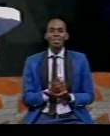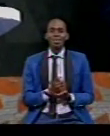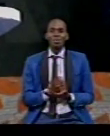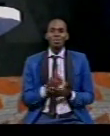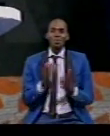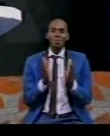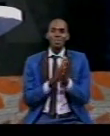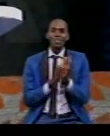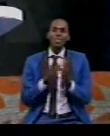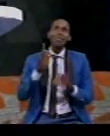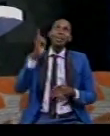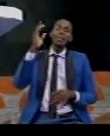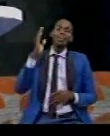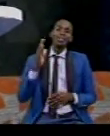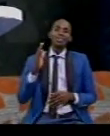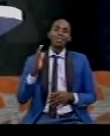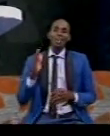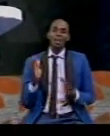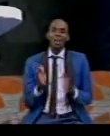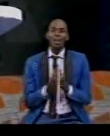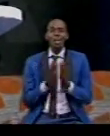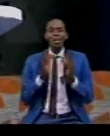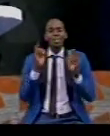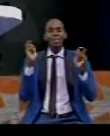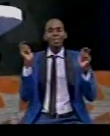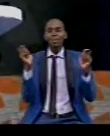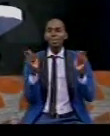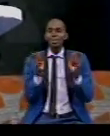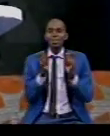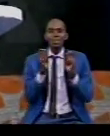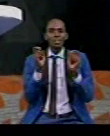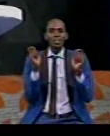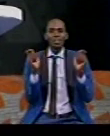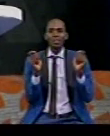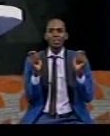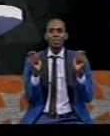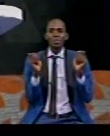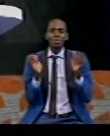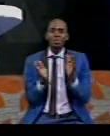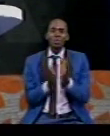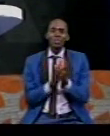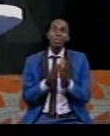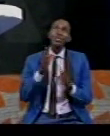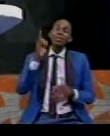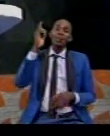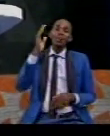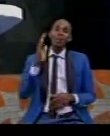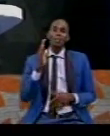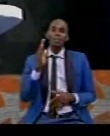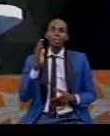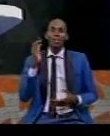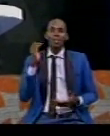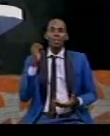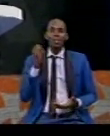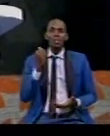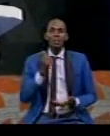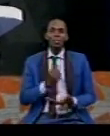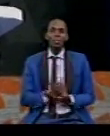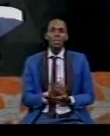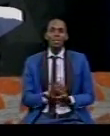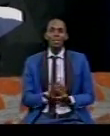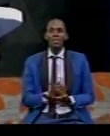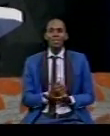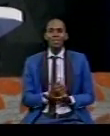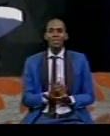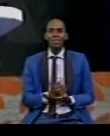yielded unto him. He reigns now over everyone that will voluntarily say, I